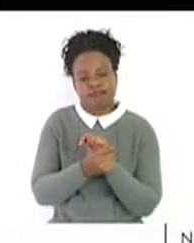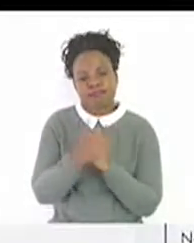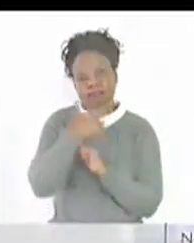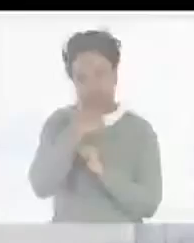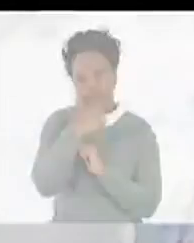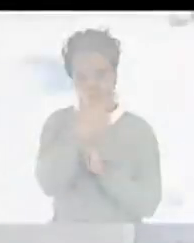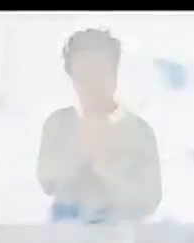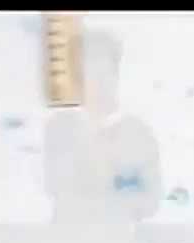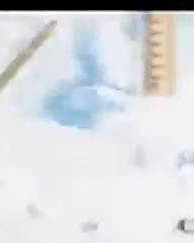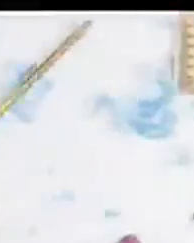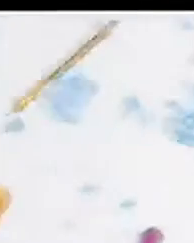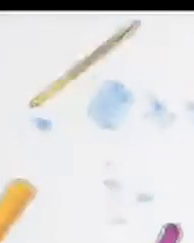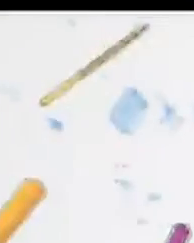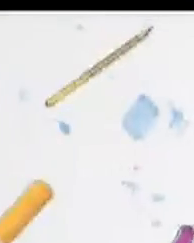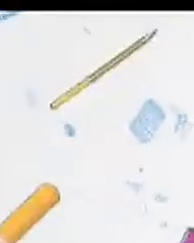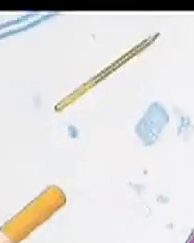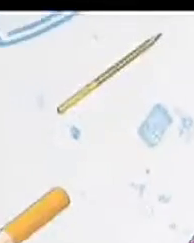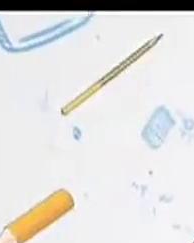girls.